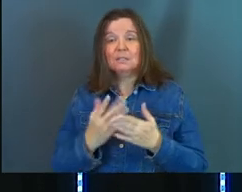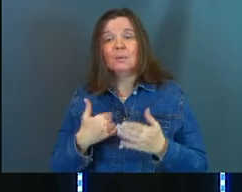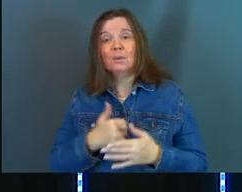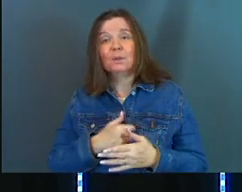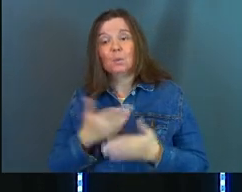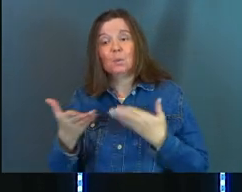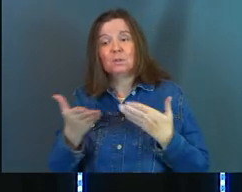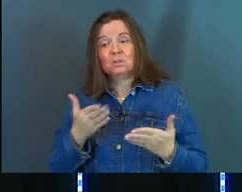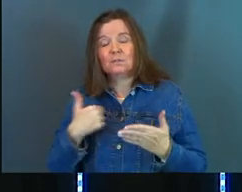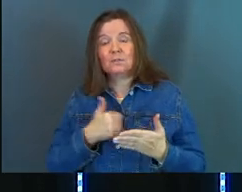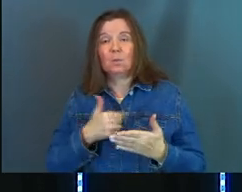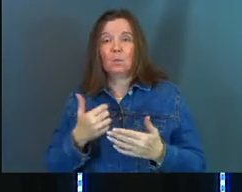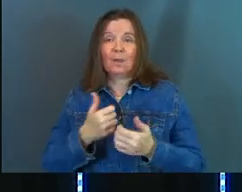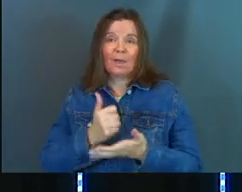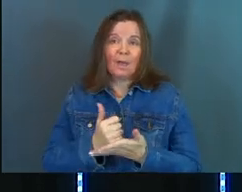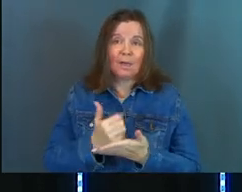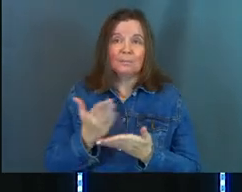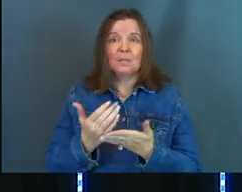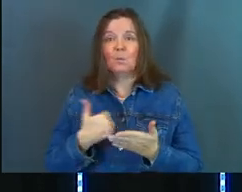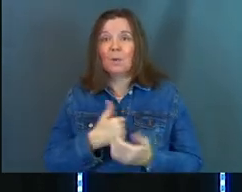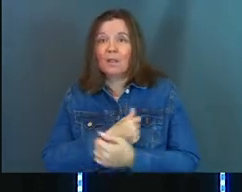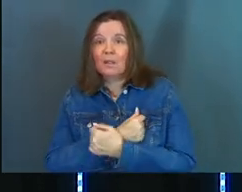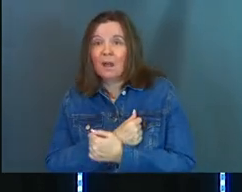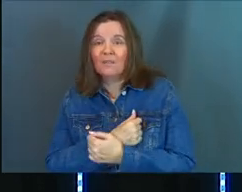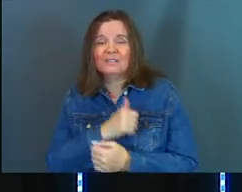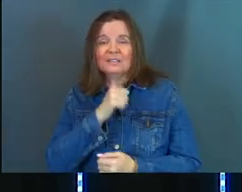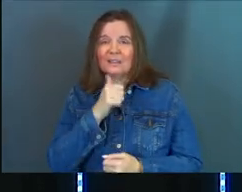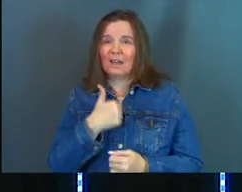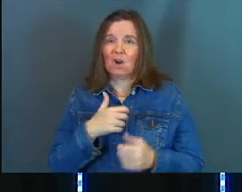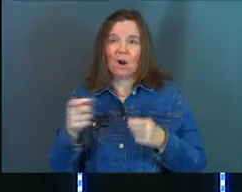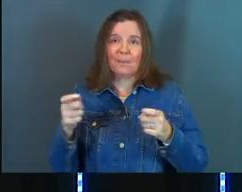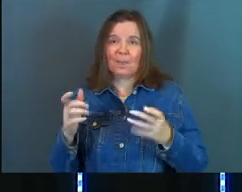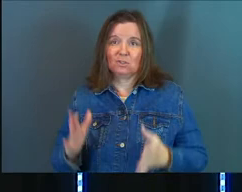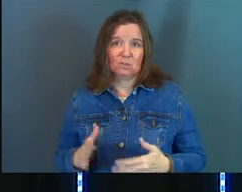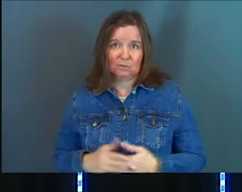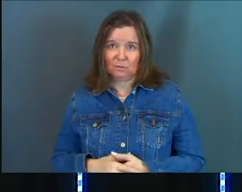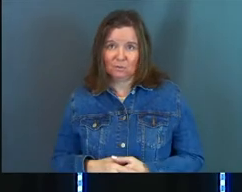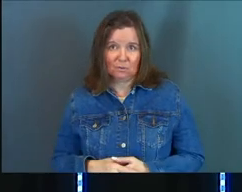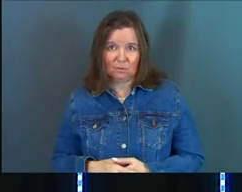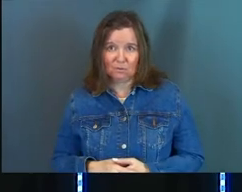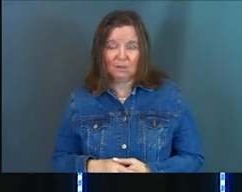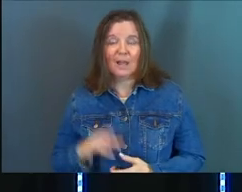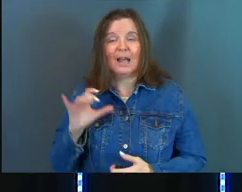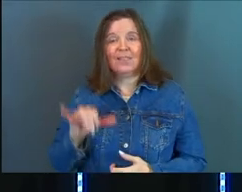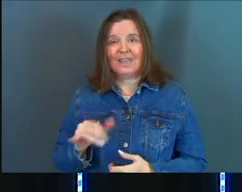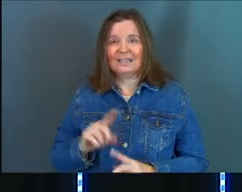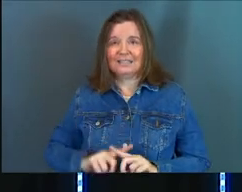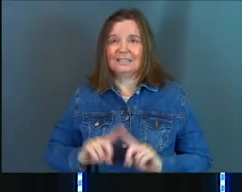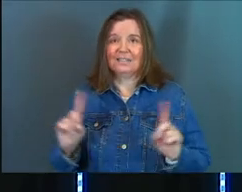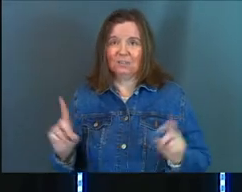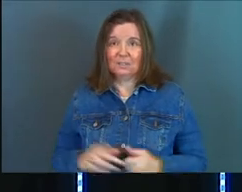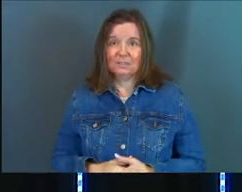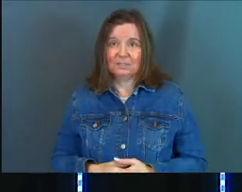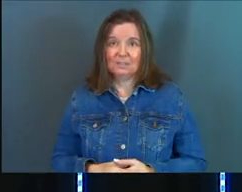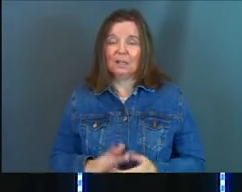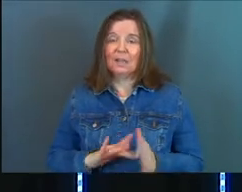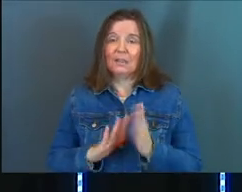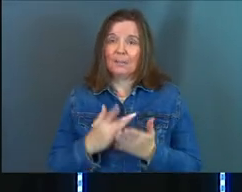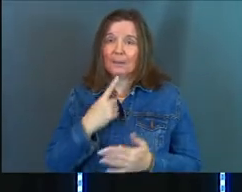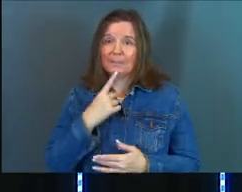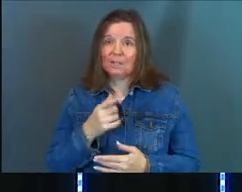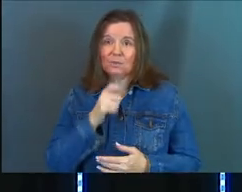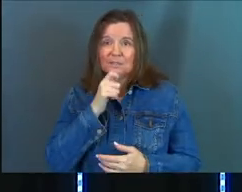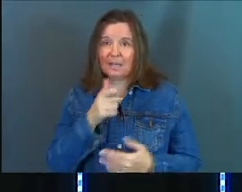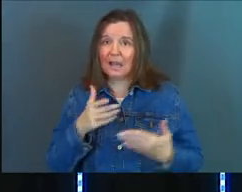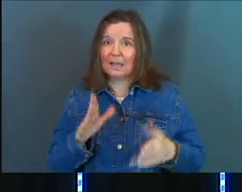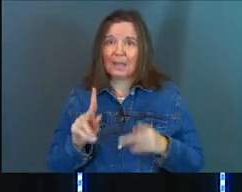Someone that we serve, someone that we help, someone that we love is not our master. And that's the difference. The Bible tells